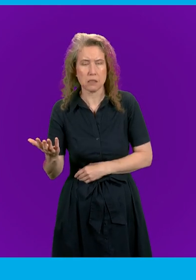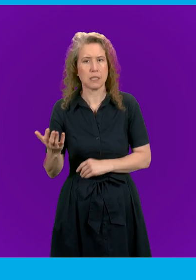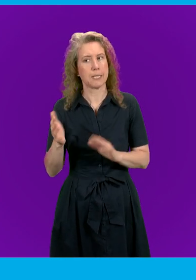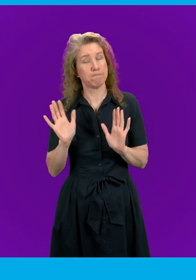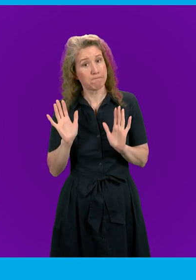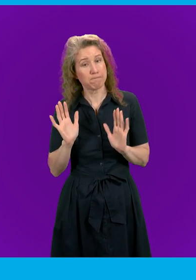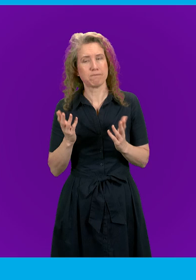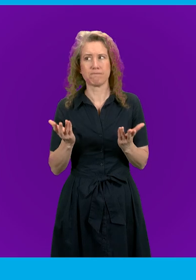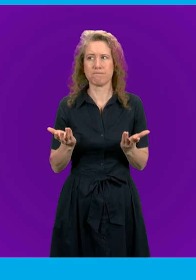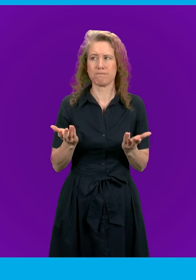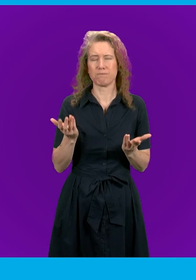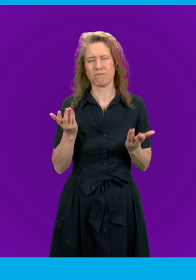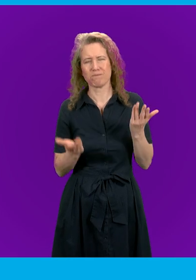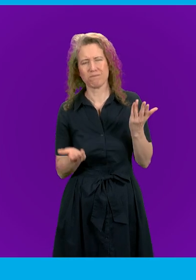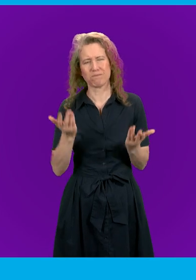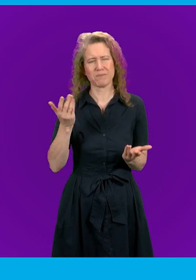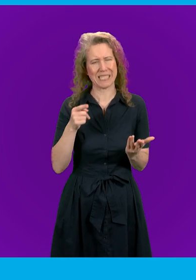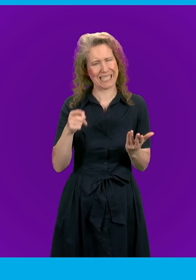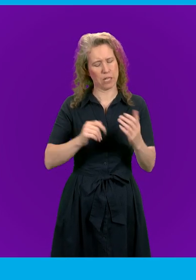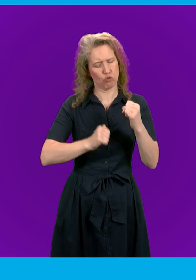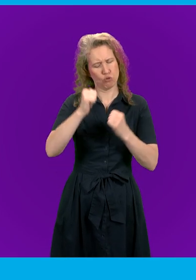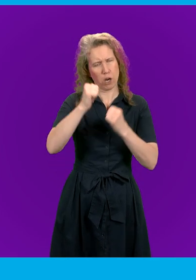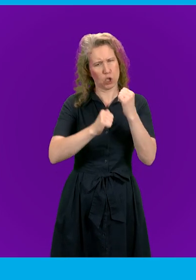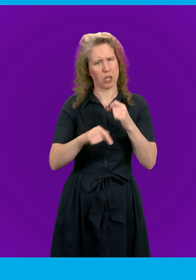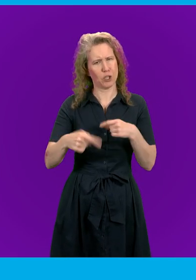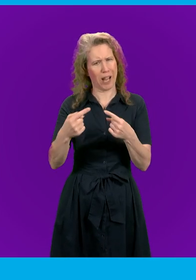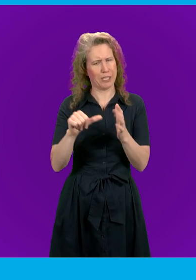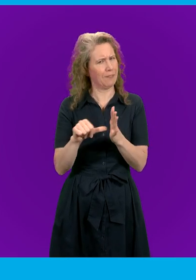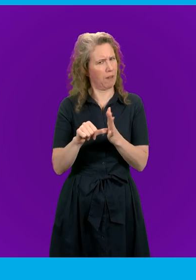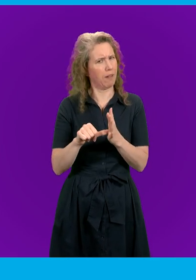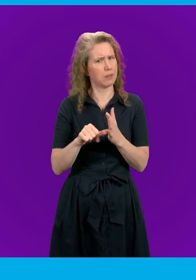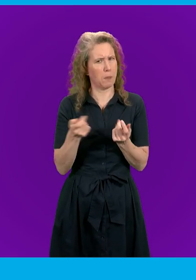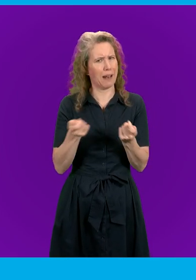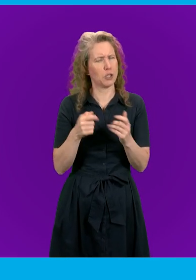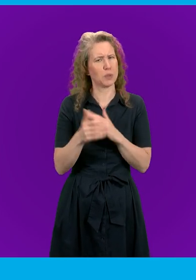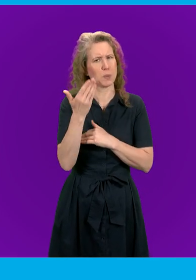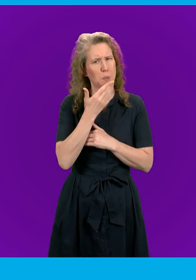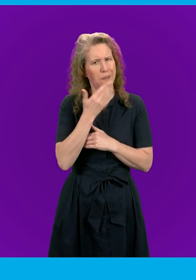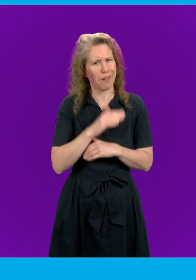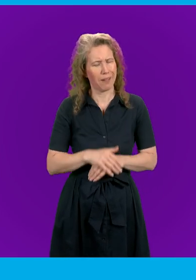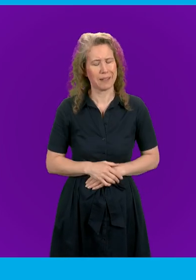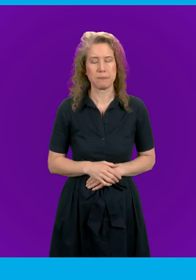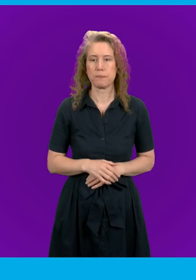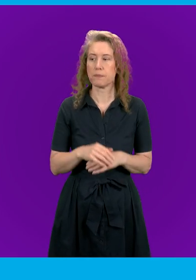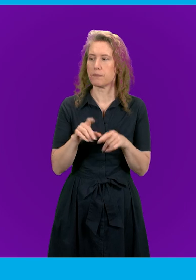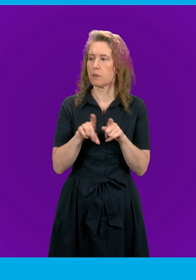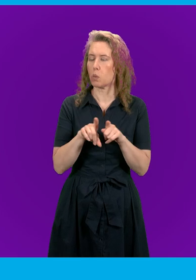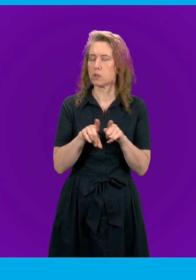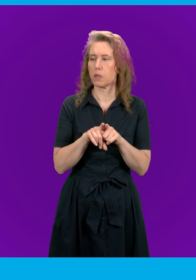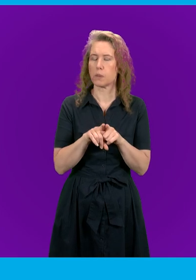But there's that kind of structural challenge in a school. And then I guess the kind